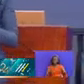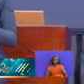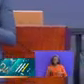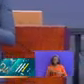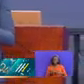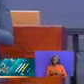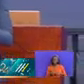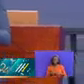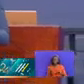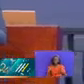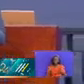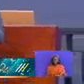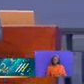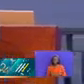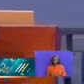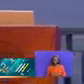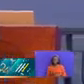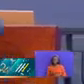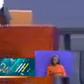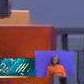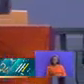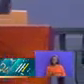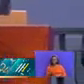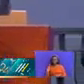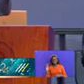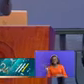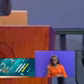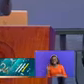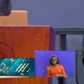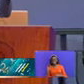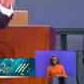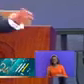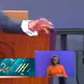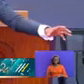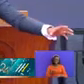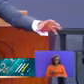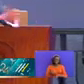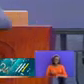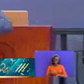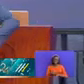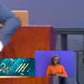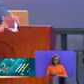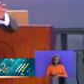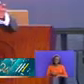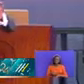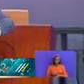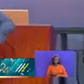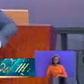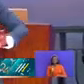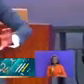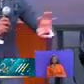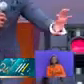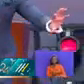brought in Kenya because we're colonized by the British that's why we have National schools where they get all the number ones and gather them in one